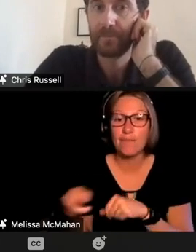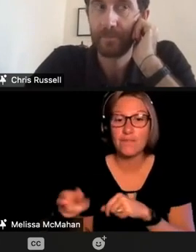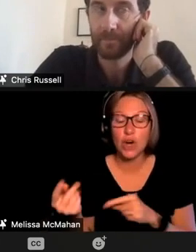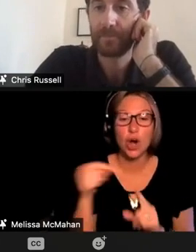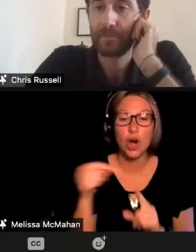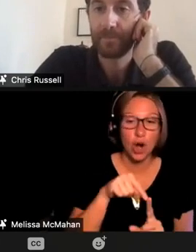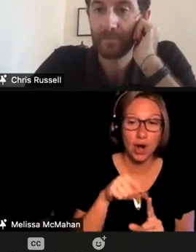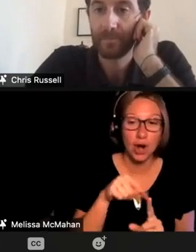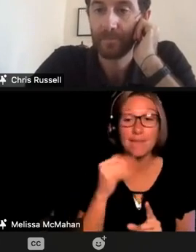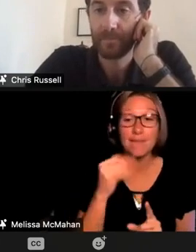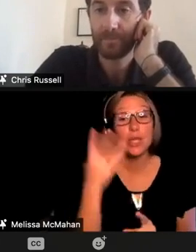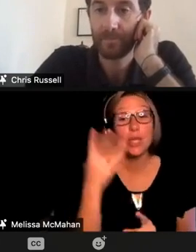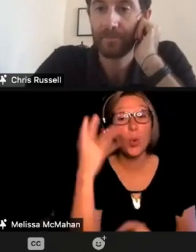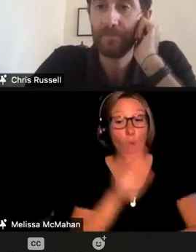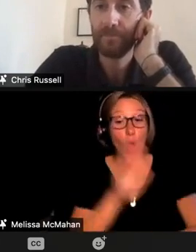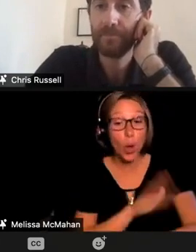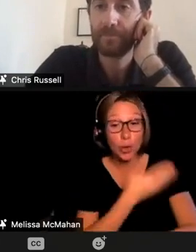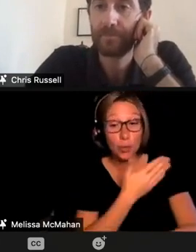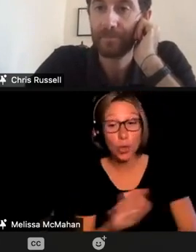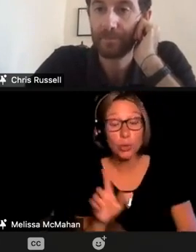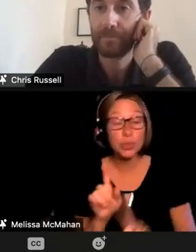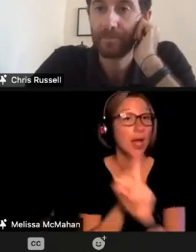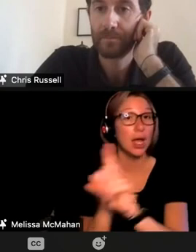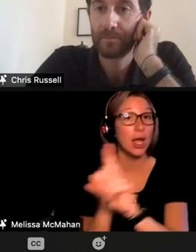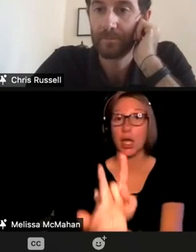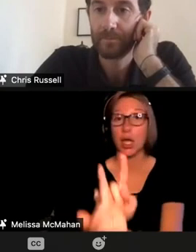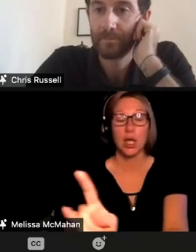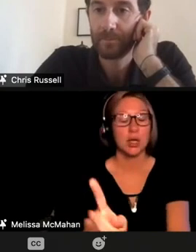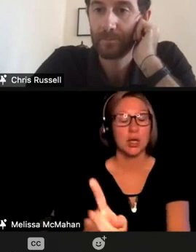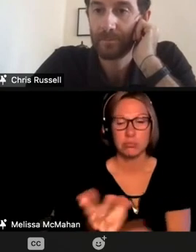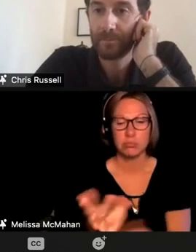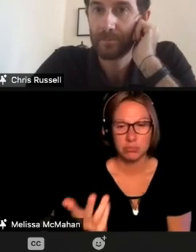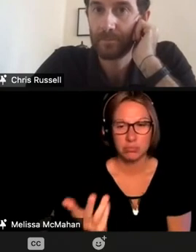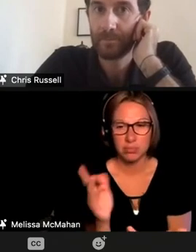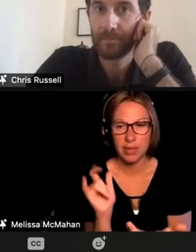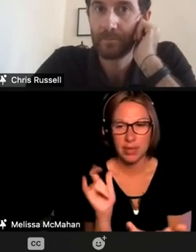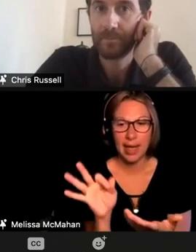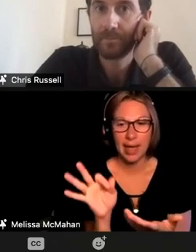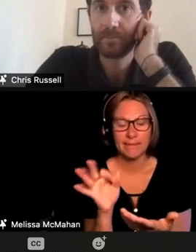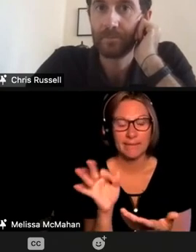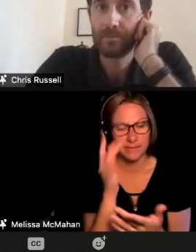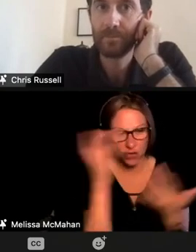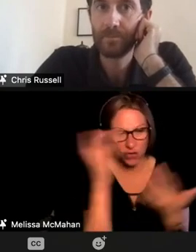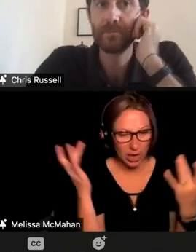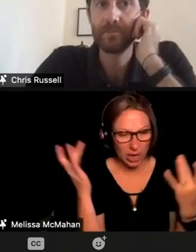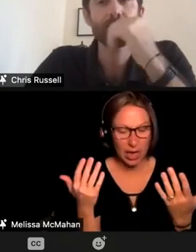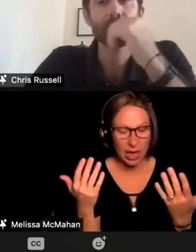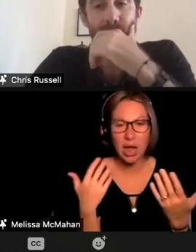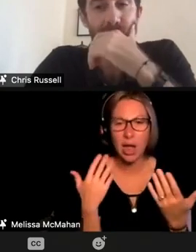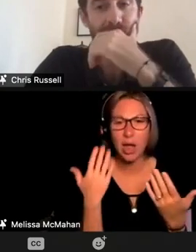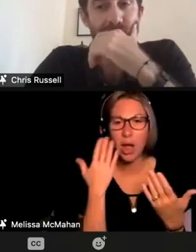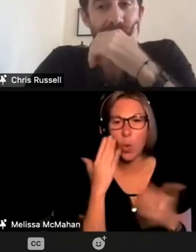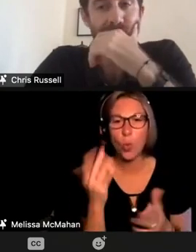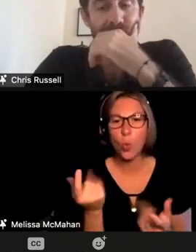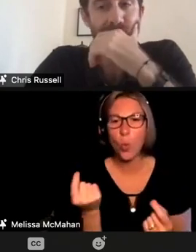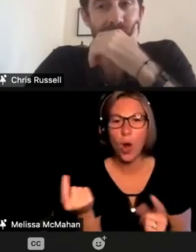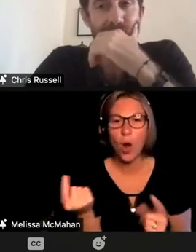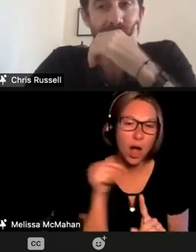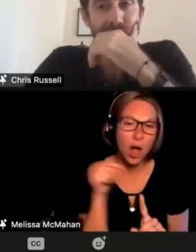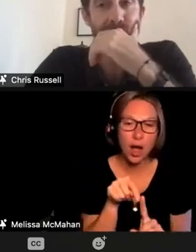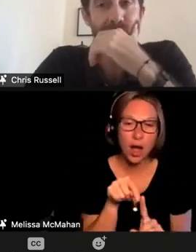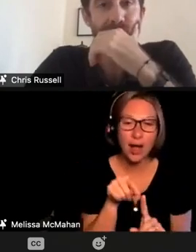oh, we're going to music, and then we head there, they have nothing. If they forget midway, they have nothing to refer back to, which is why we like